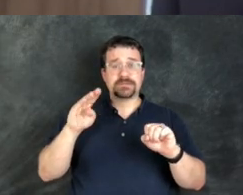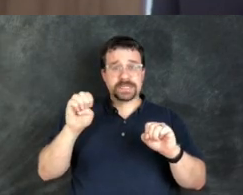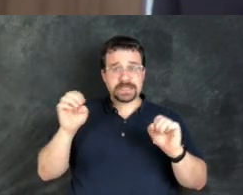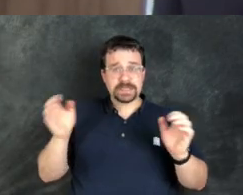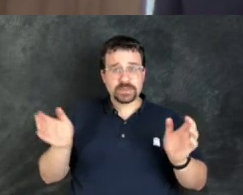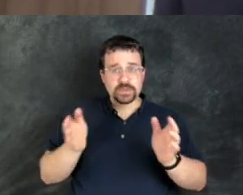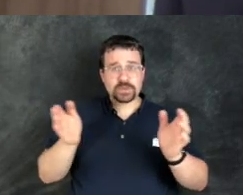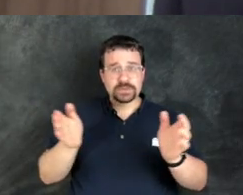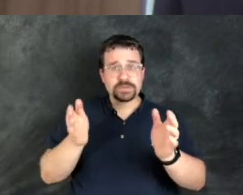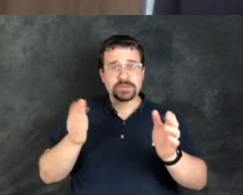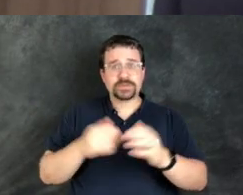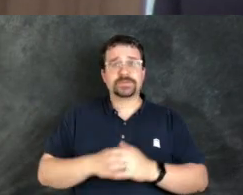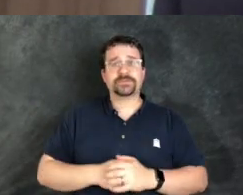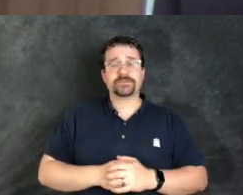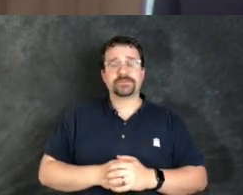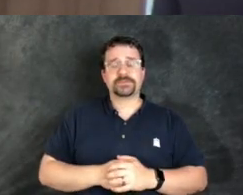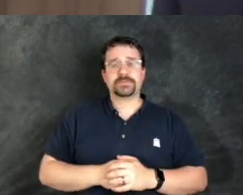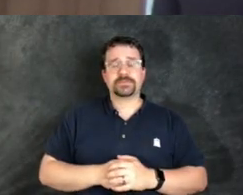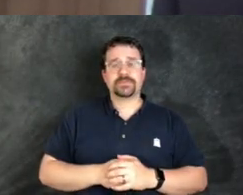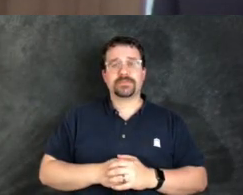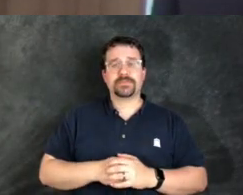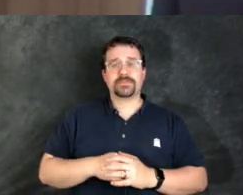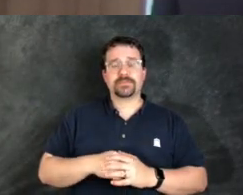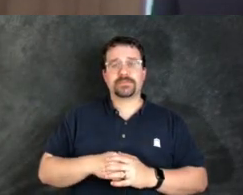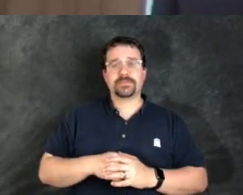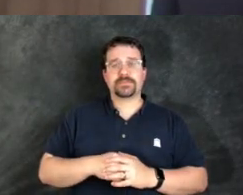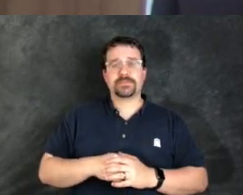Be encouraged.